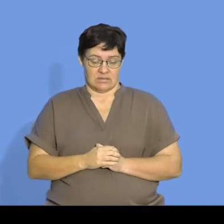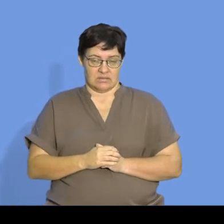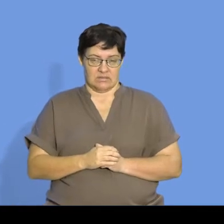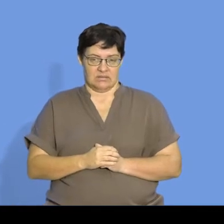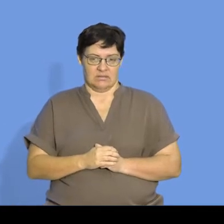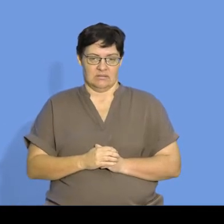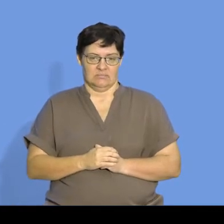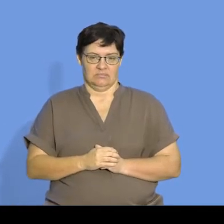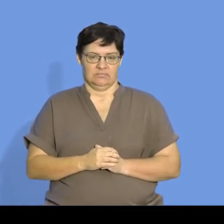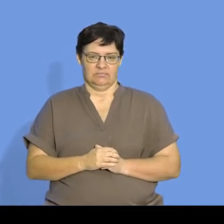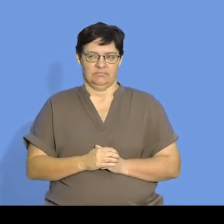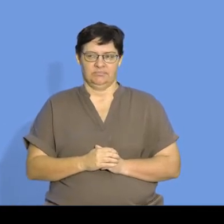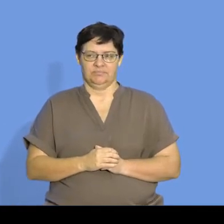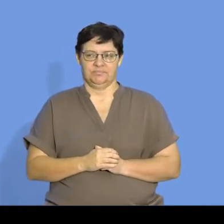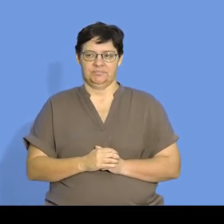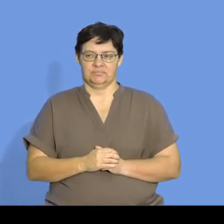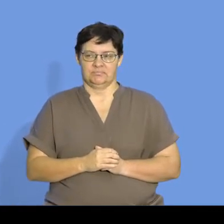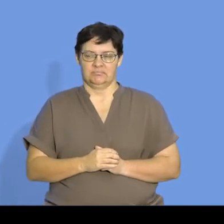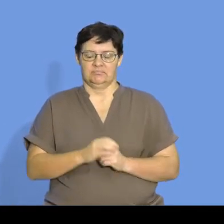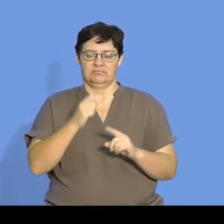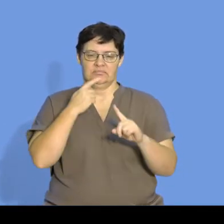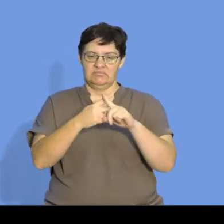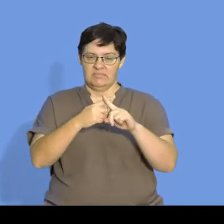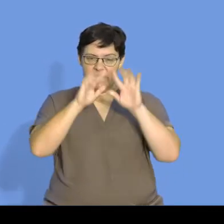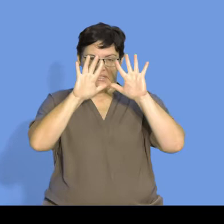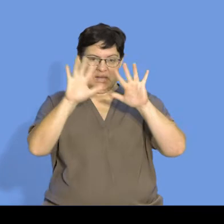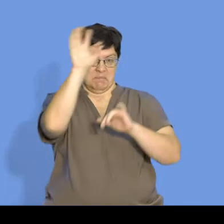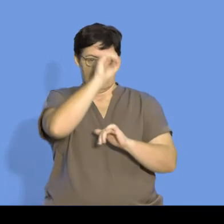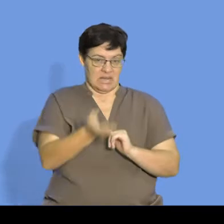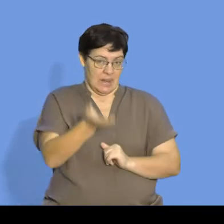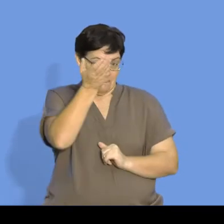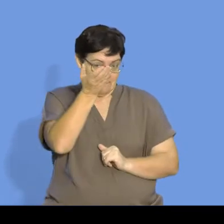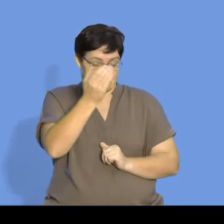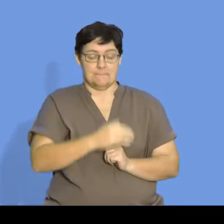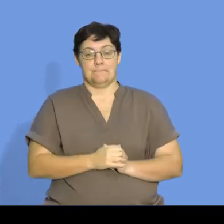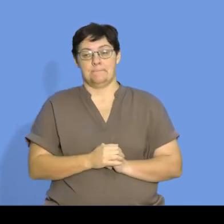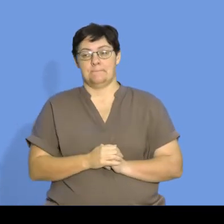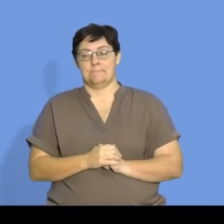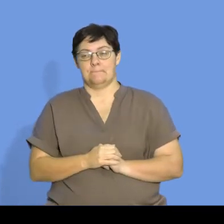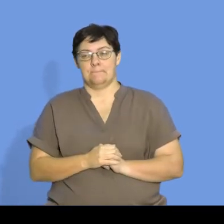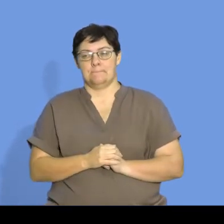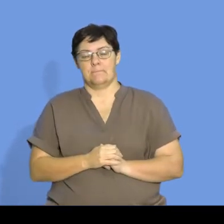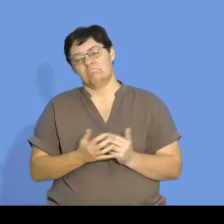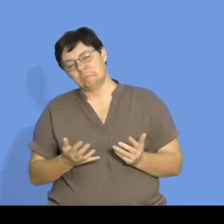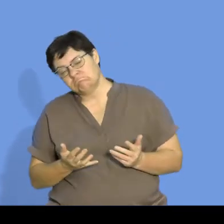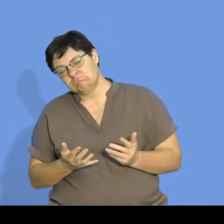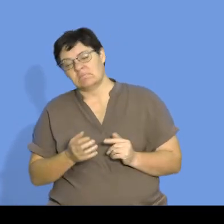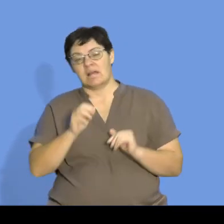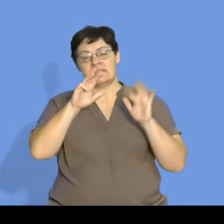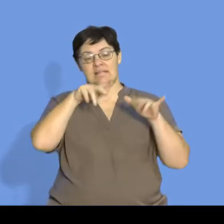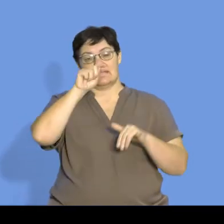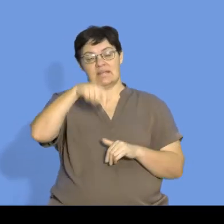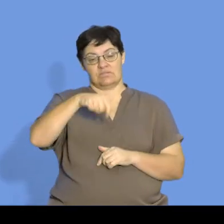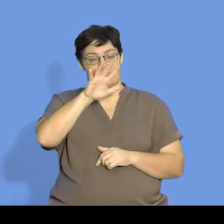your, let's do this again, times your 10%, okay? And that will give you a figure